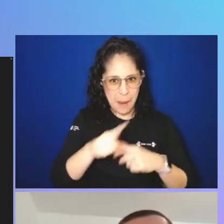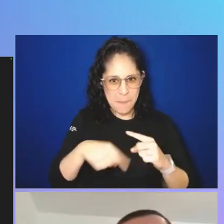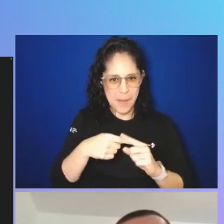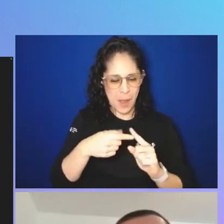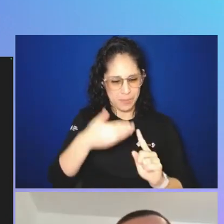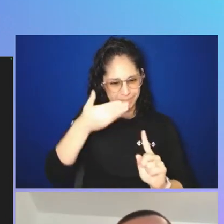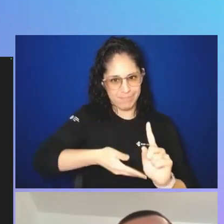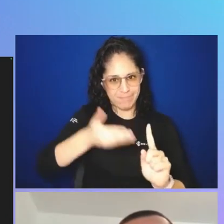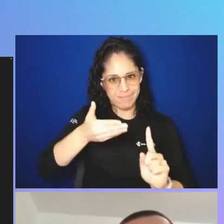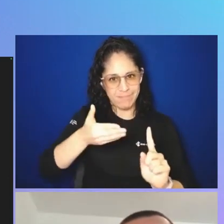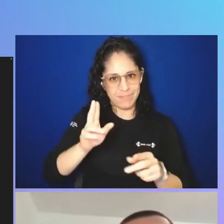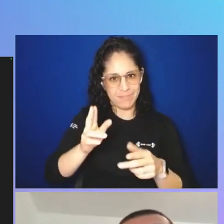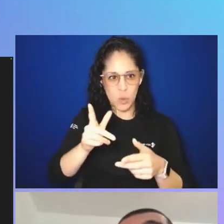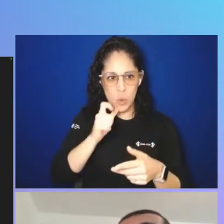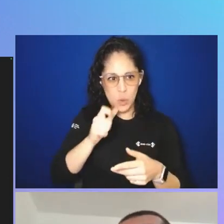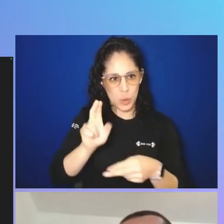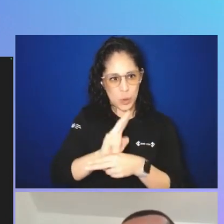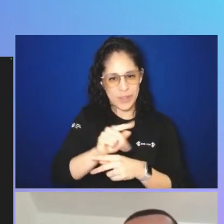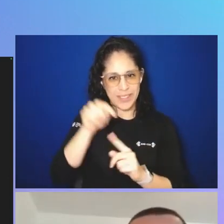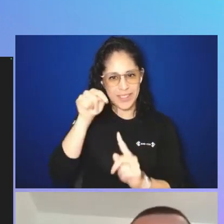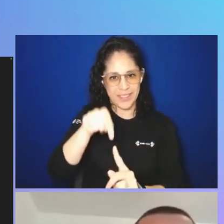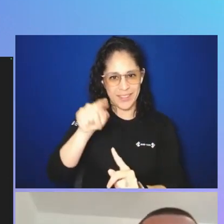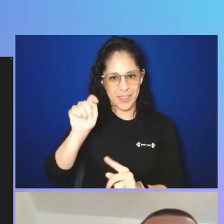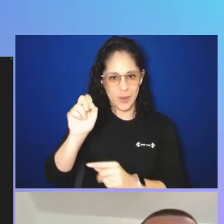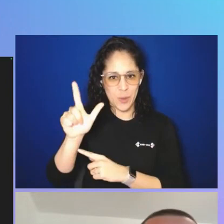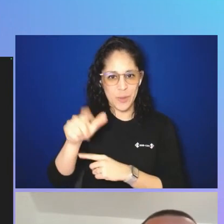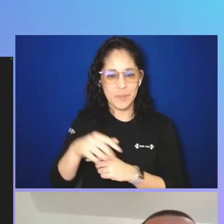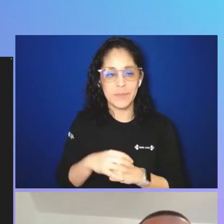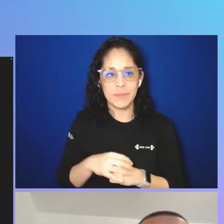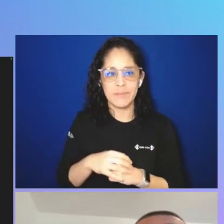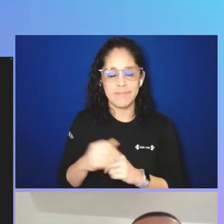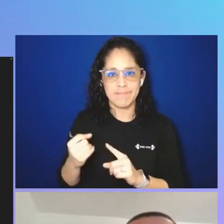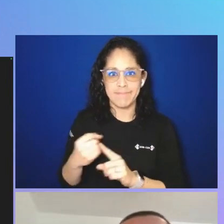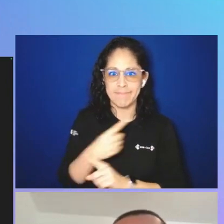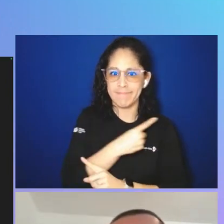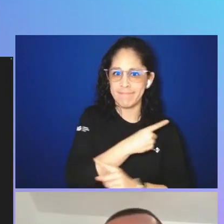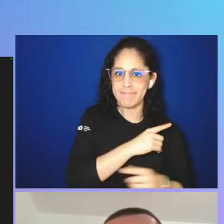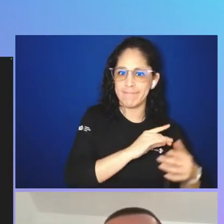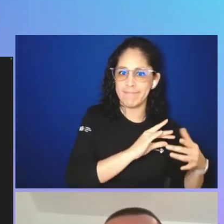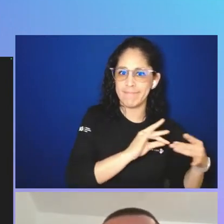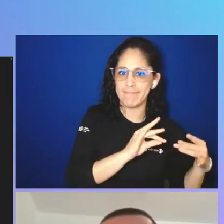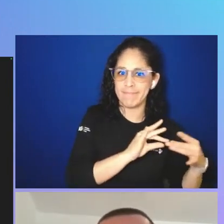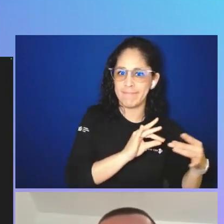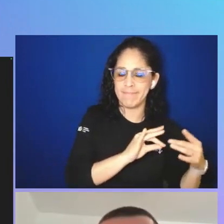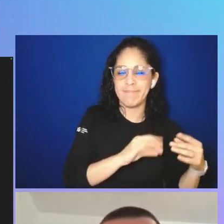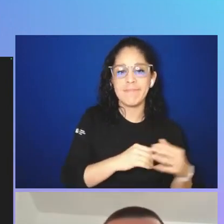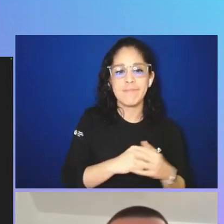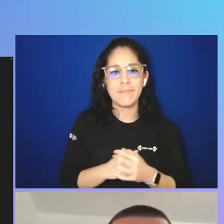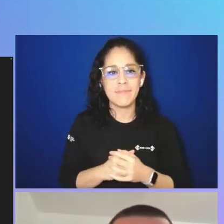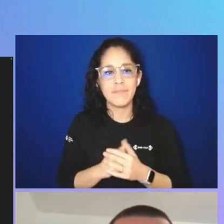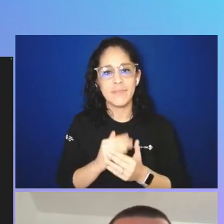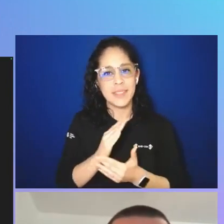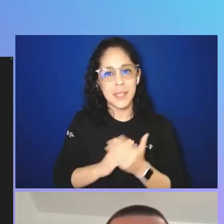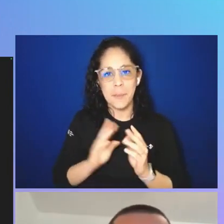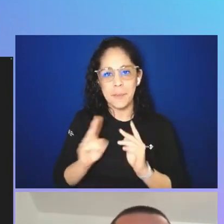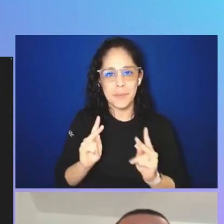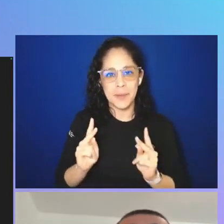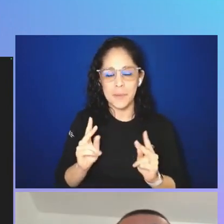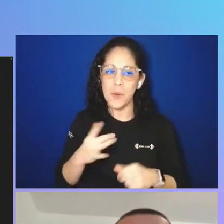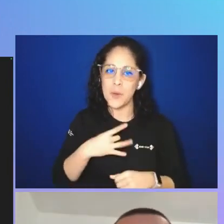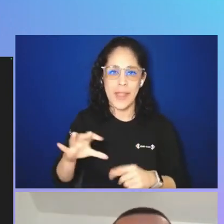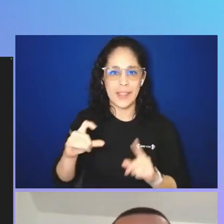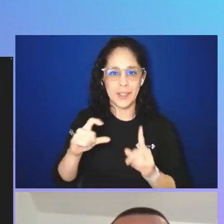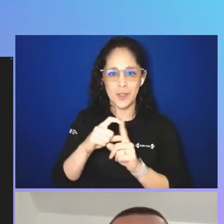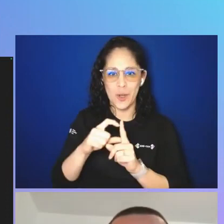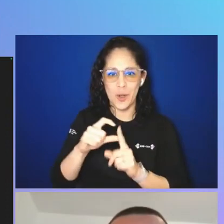not. Quick sidebar. Some people do not like the term user because they think it